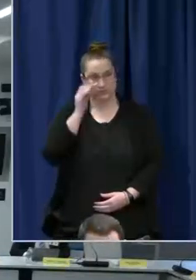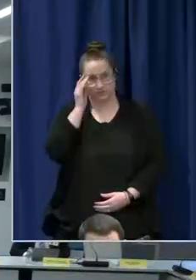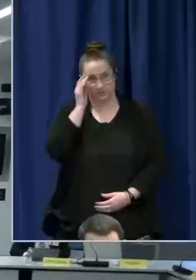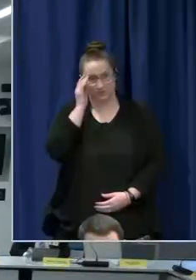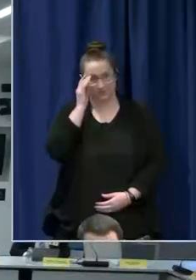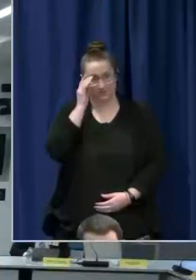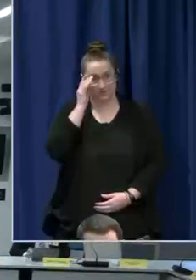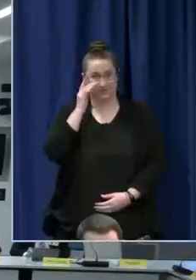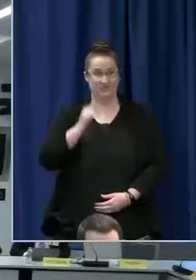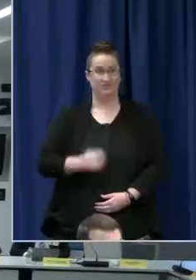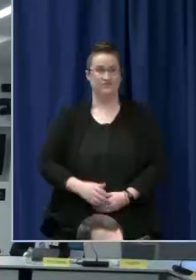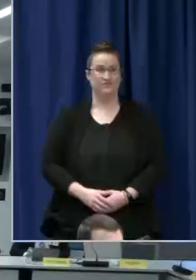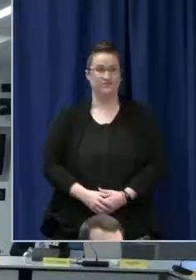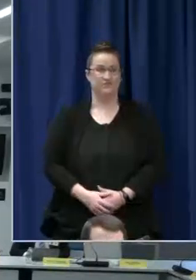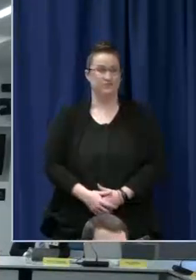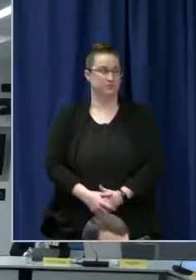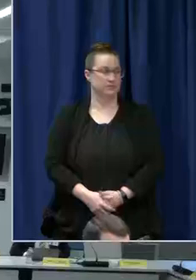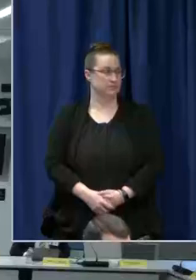Kim, if you could go ahead, please.